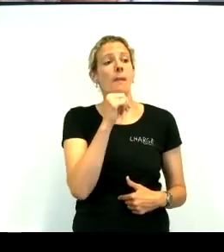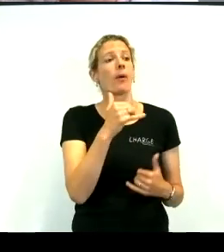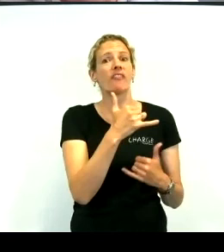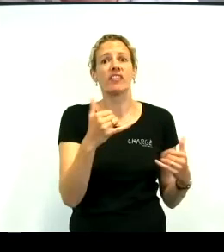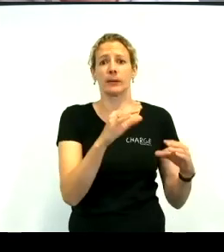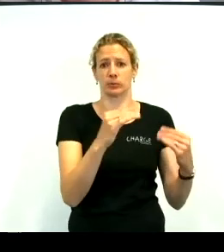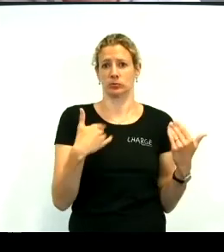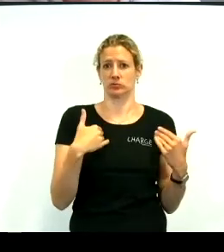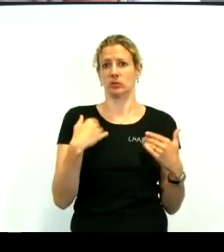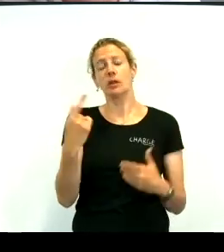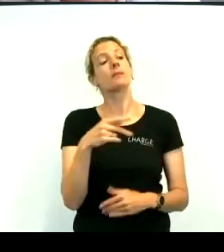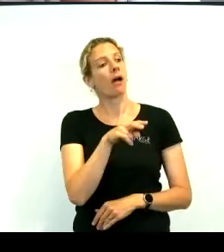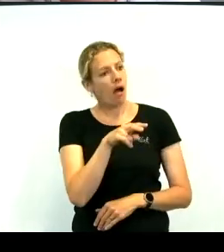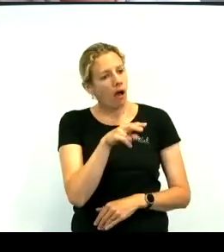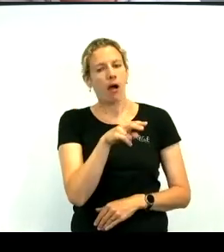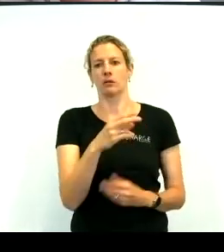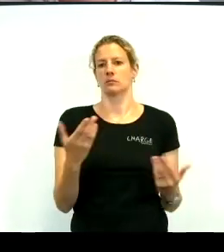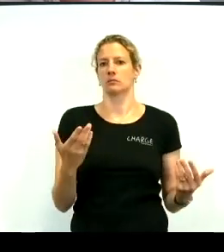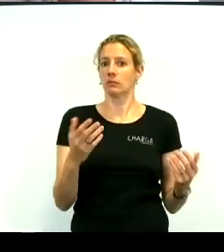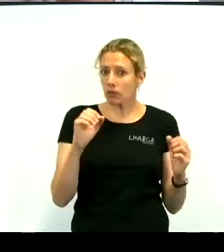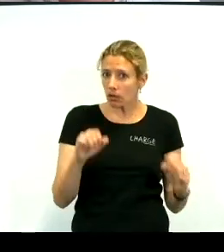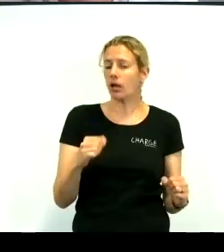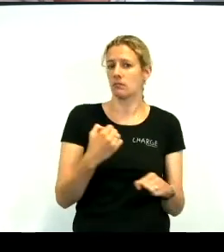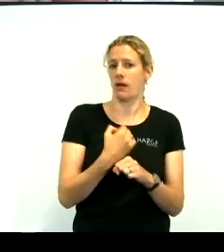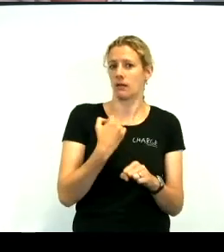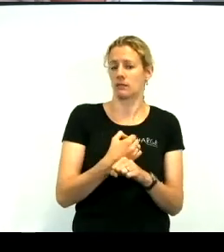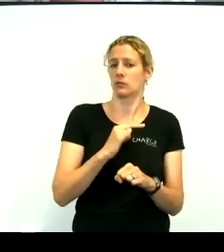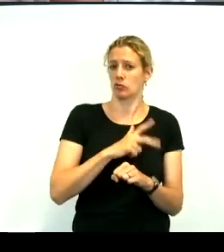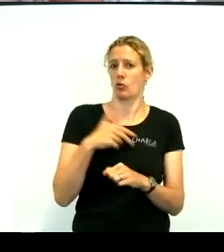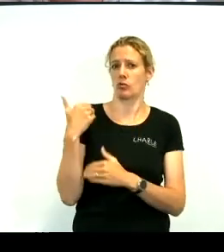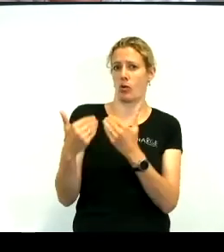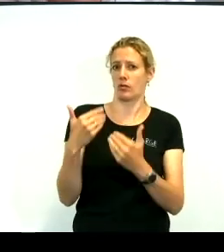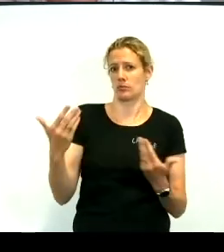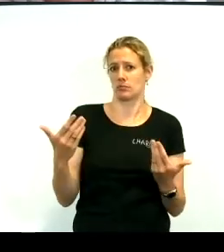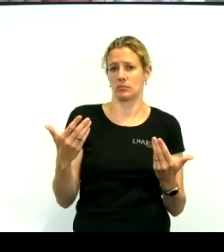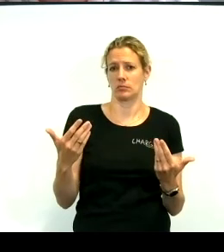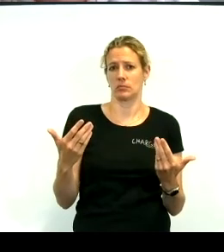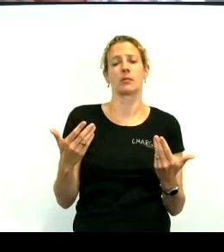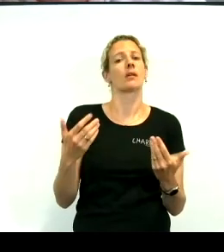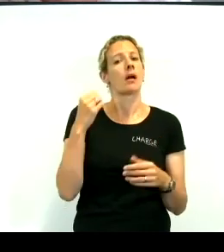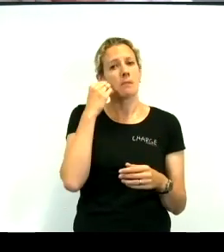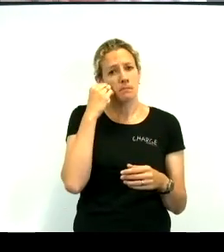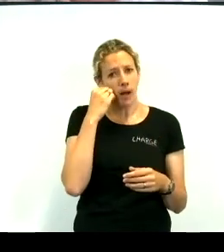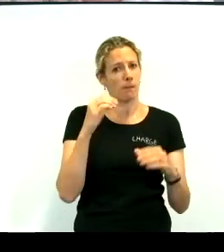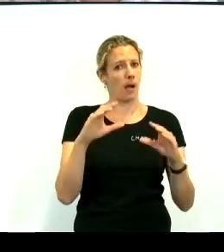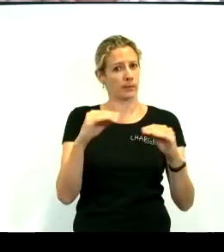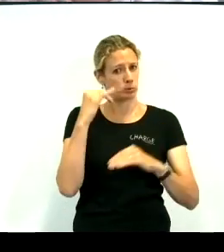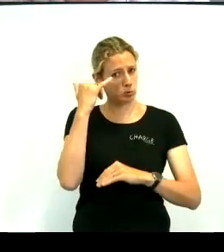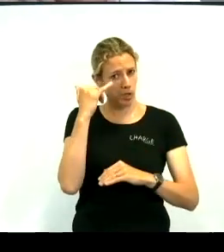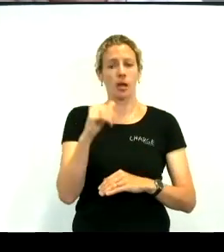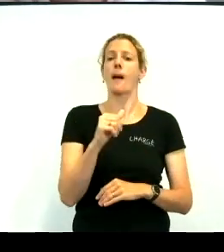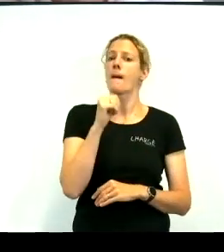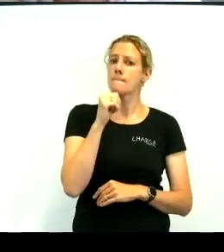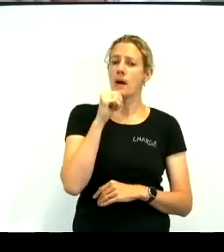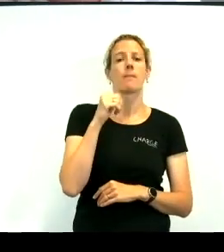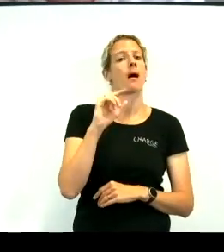you can build that into the social story as well. You know, mum pees, dad pees, brother pees, sister pees. We all pee in the